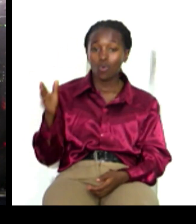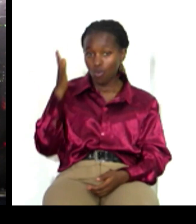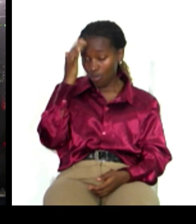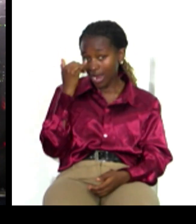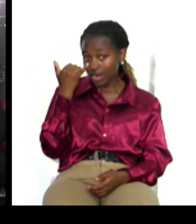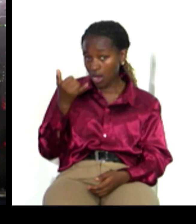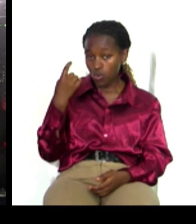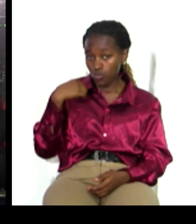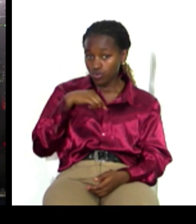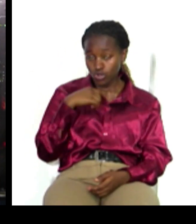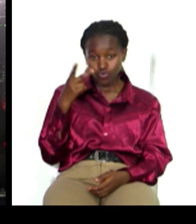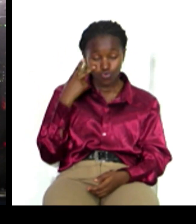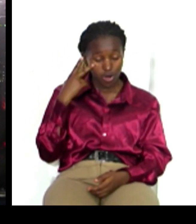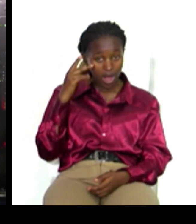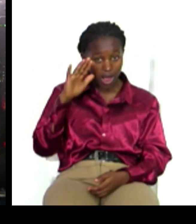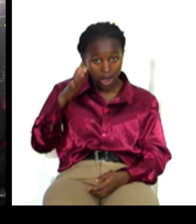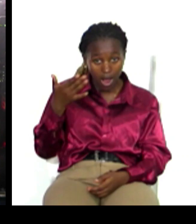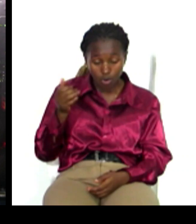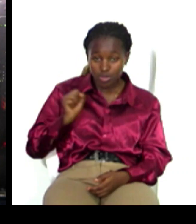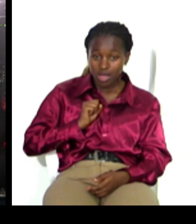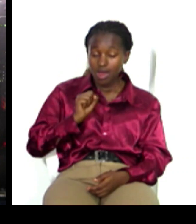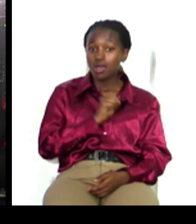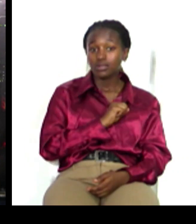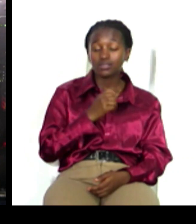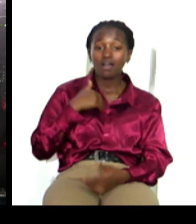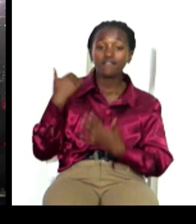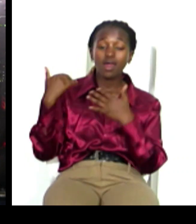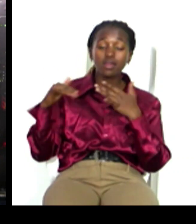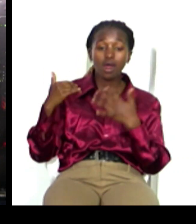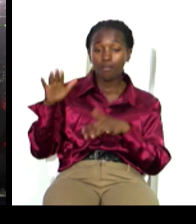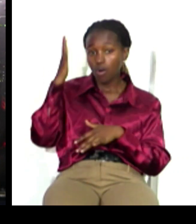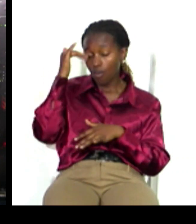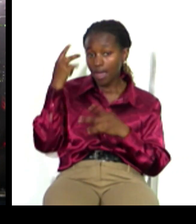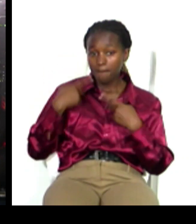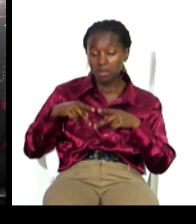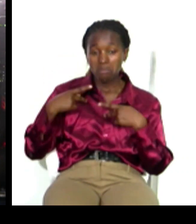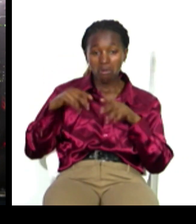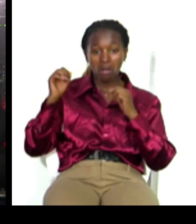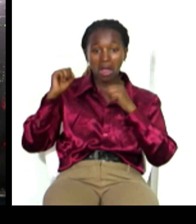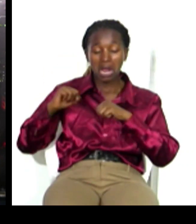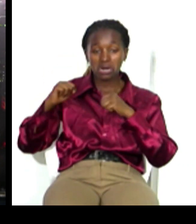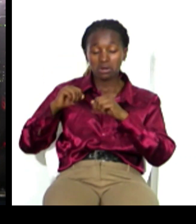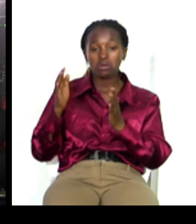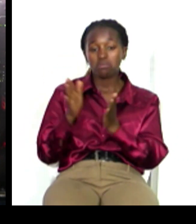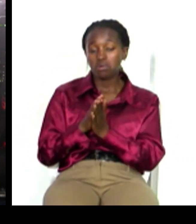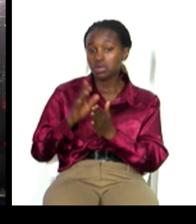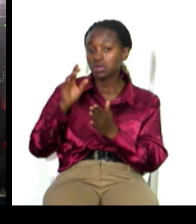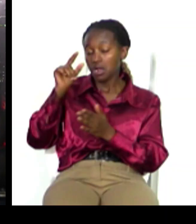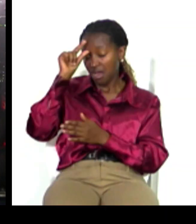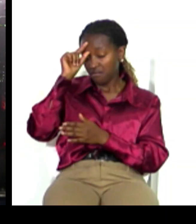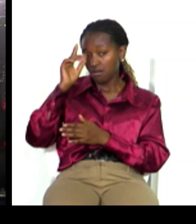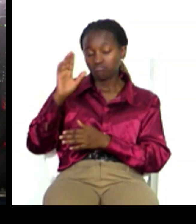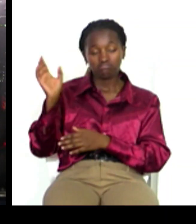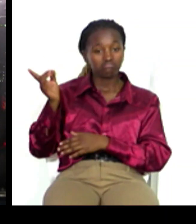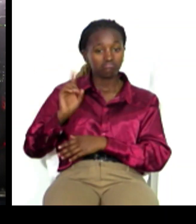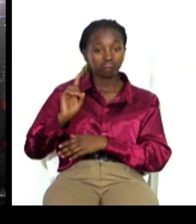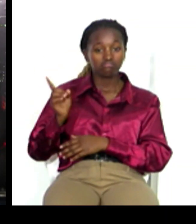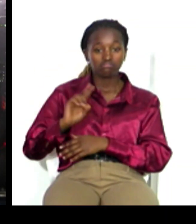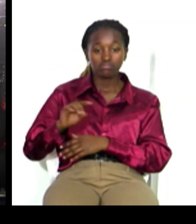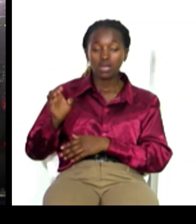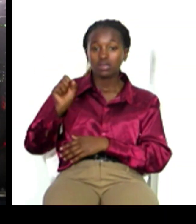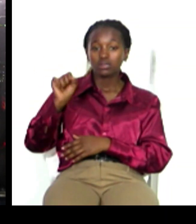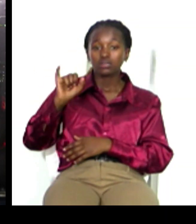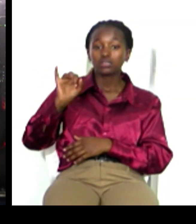seen the drama that has happened in Senate is because those people don't agree with the government. Someone like